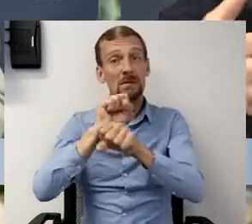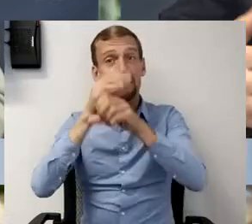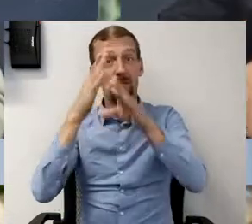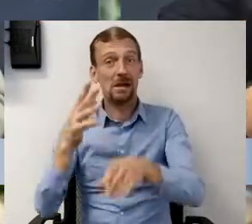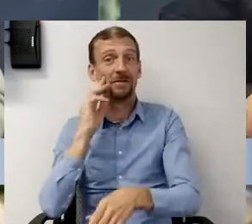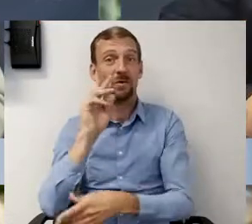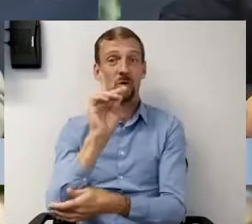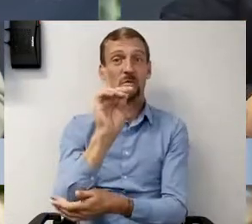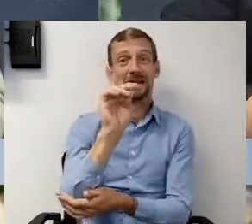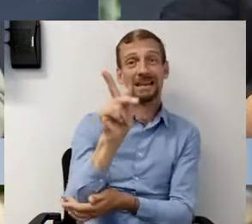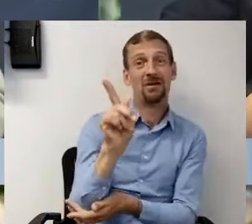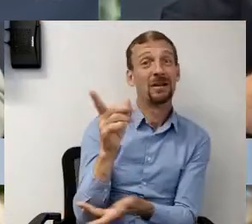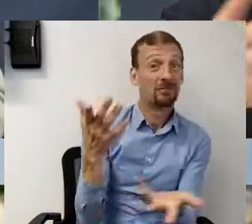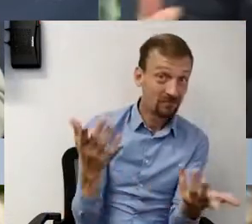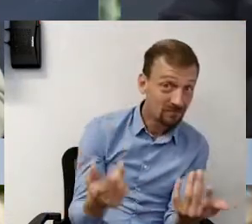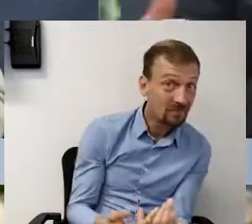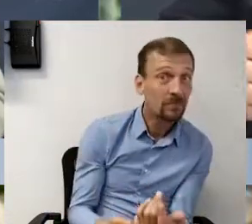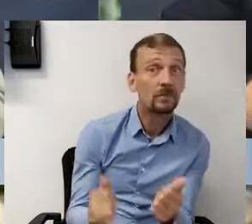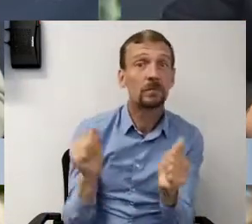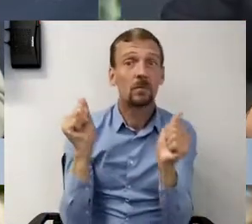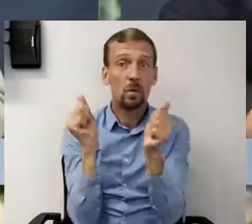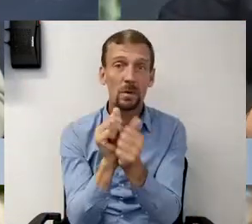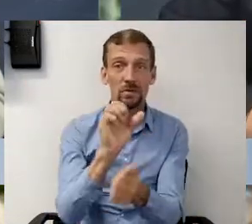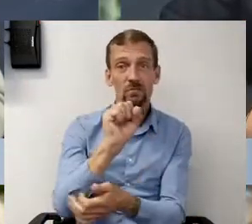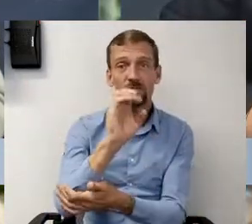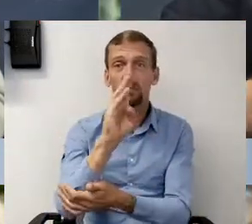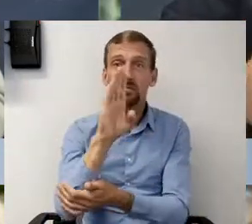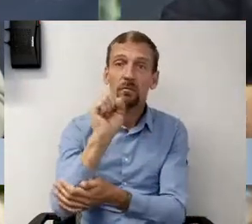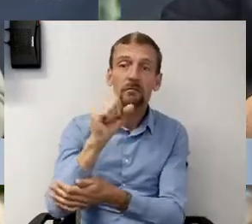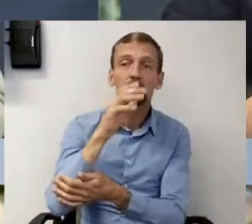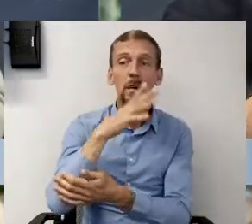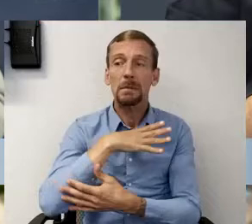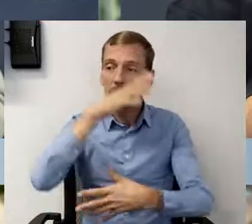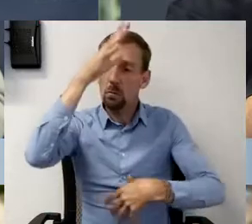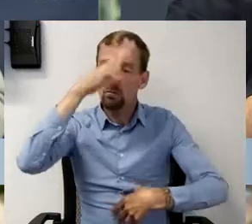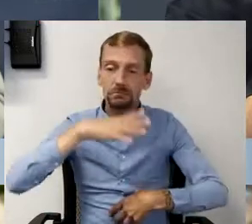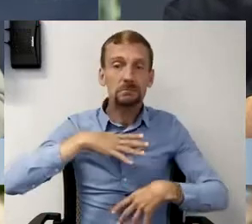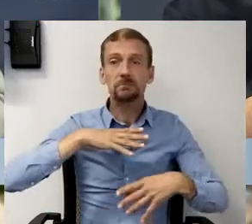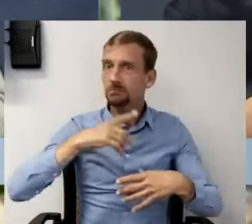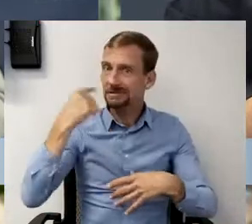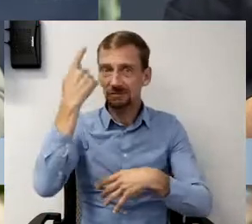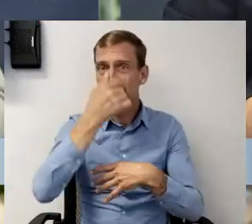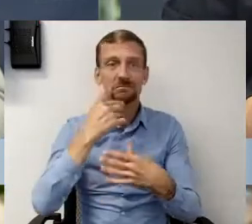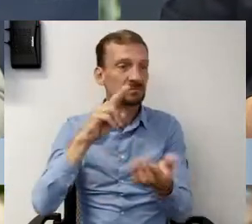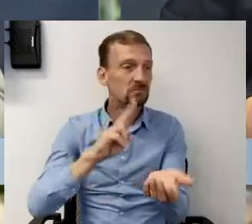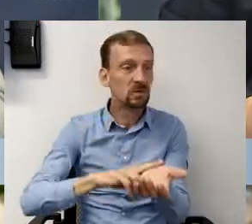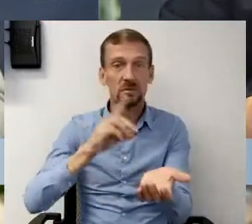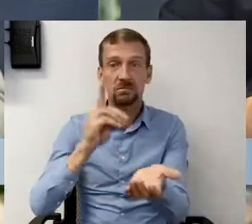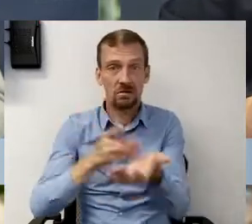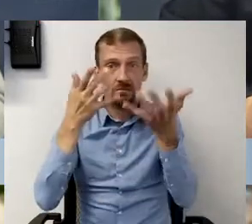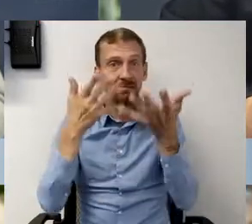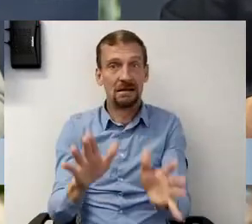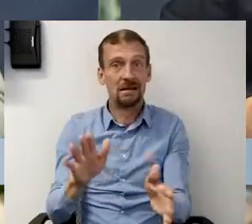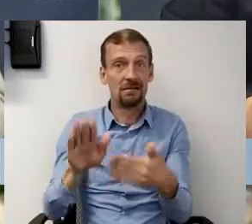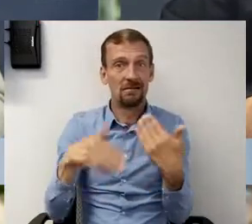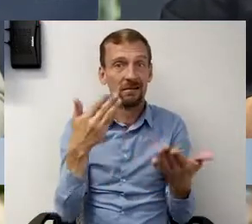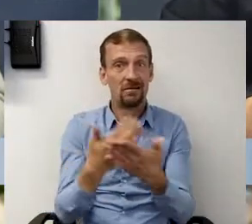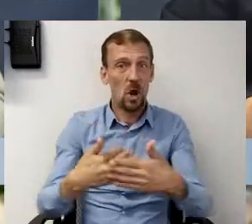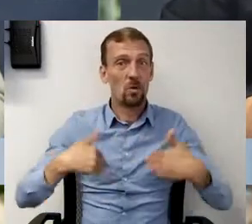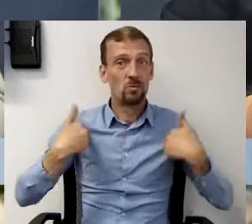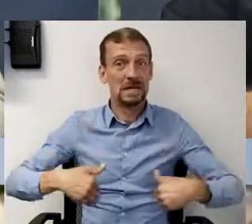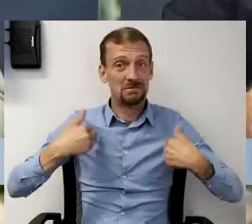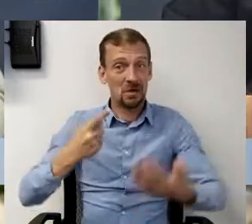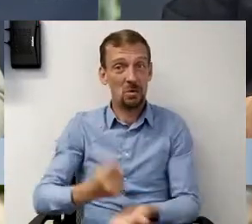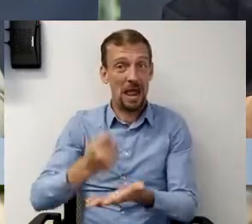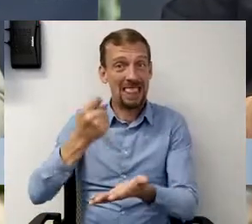you know, in their scrubs, and men and women, and just looked like nurses and doctors and respiratory therapists.